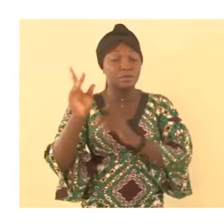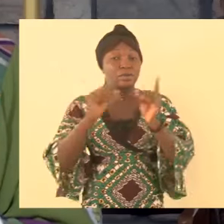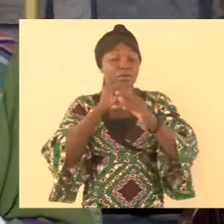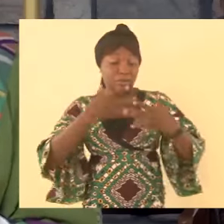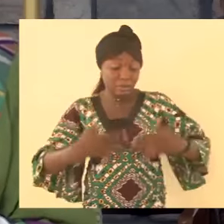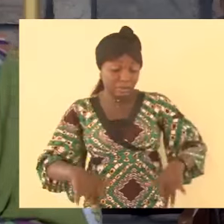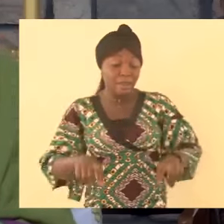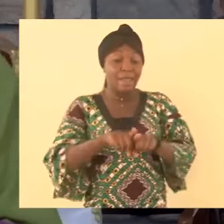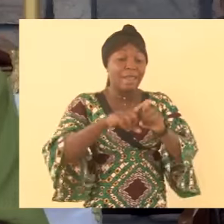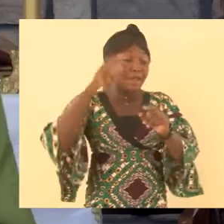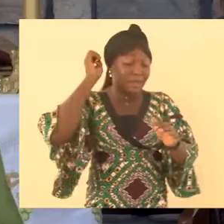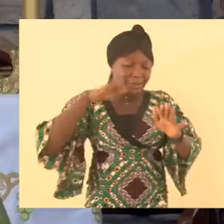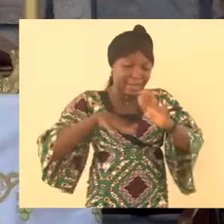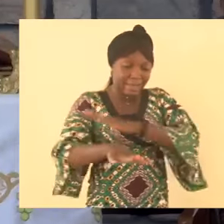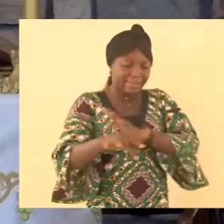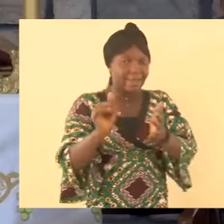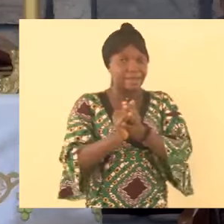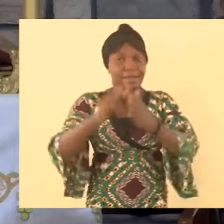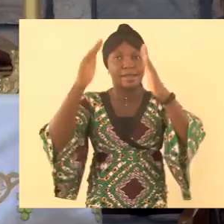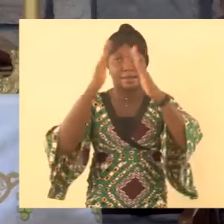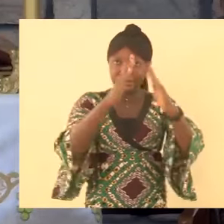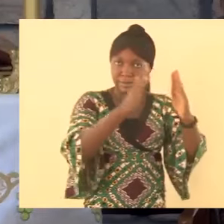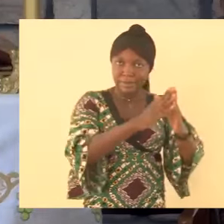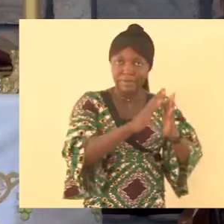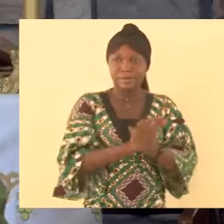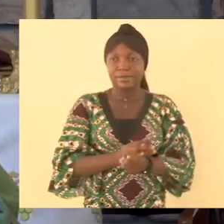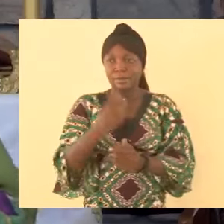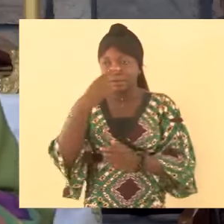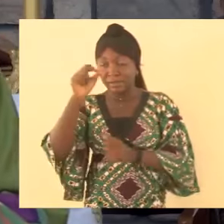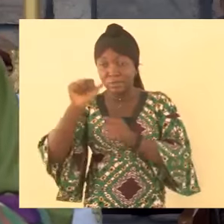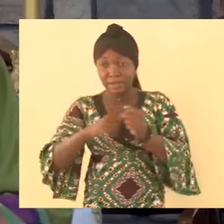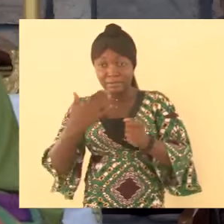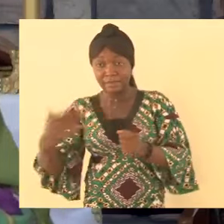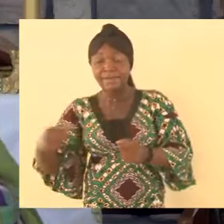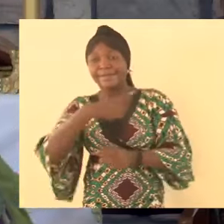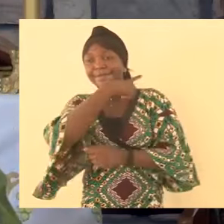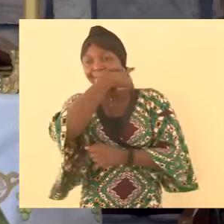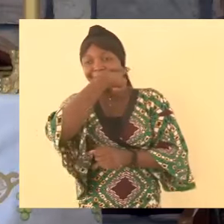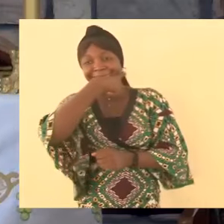him. As he entered that town, as you can see, everything dry there?